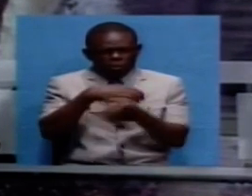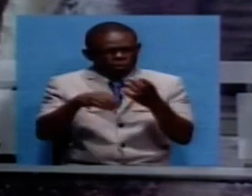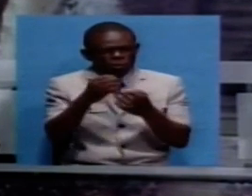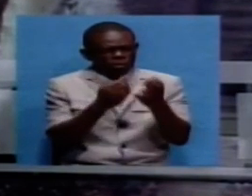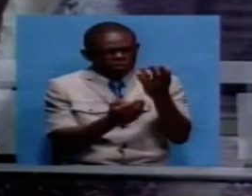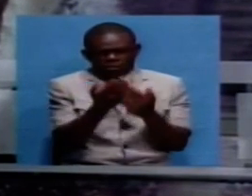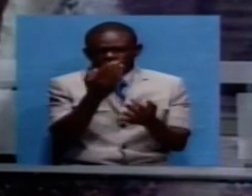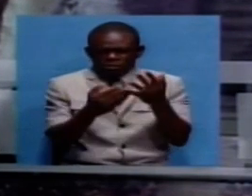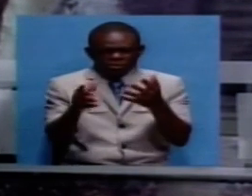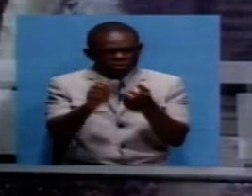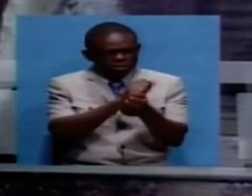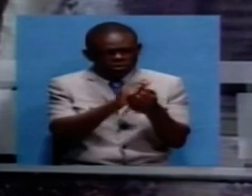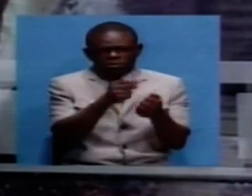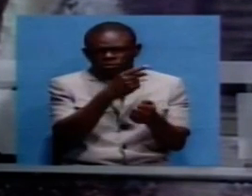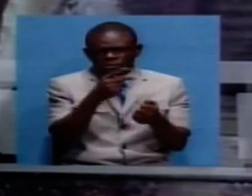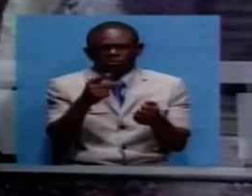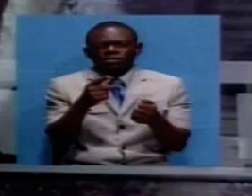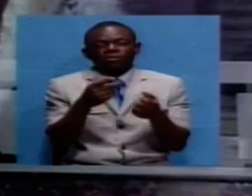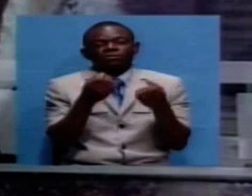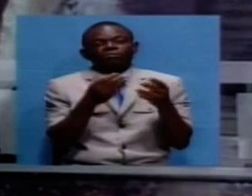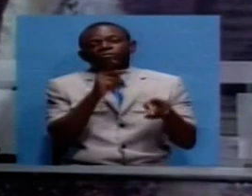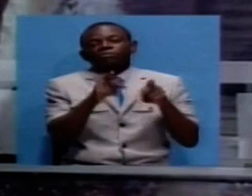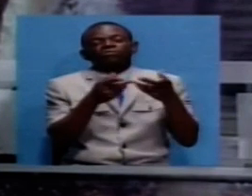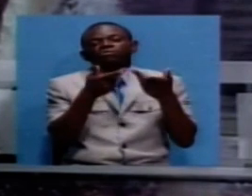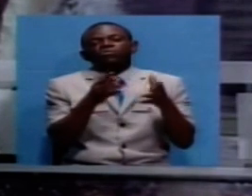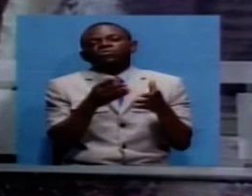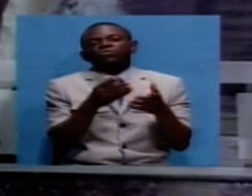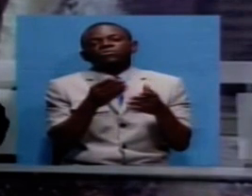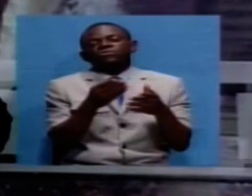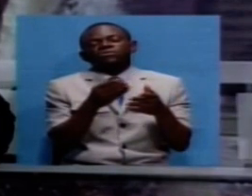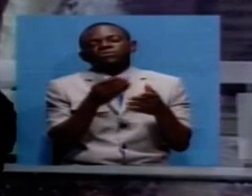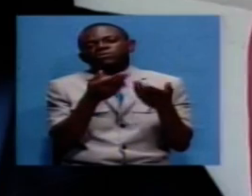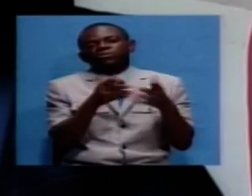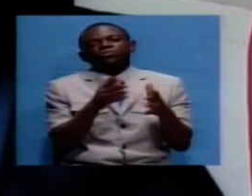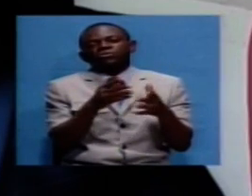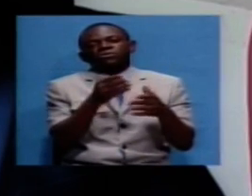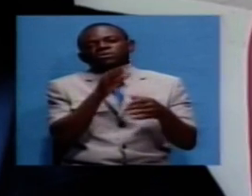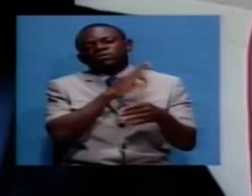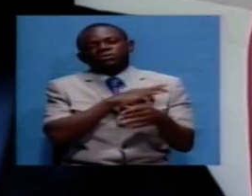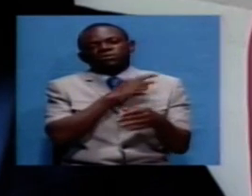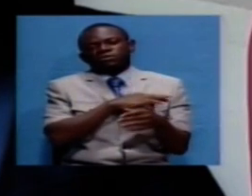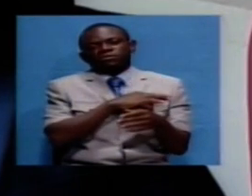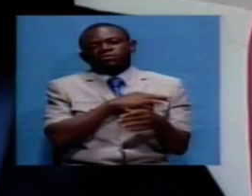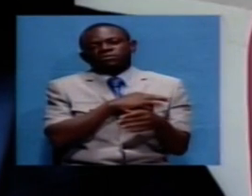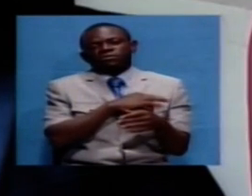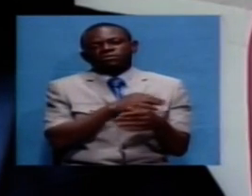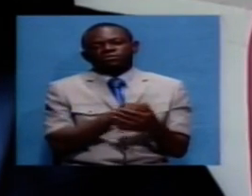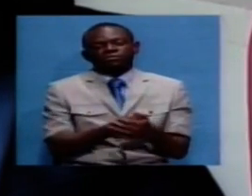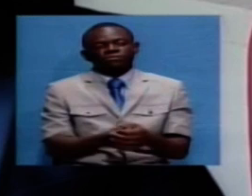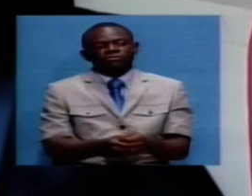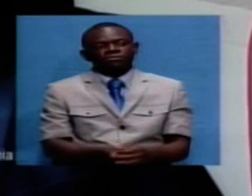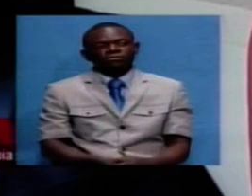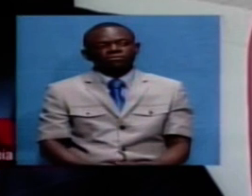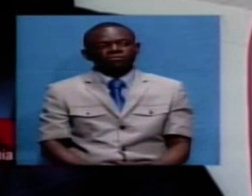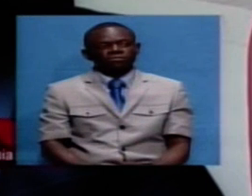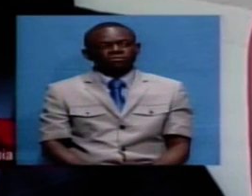of parliament to rise to the occasion by supporting the president's action. A simple, basic